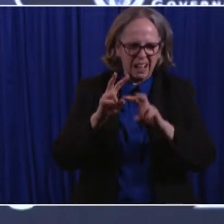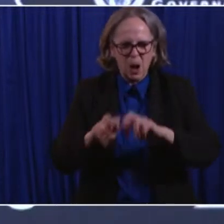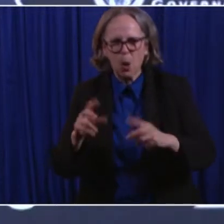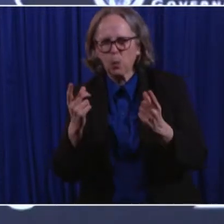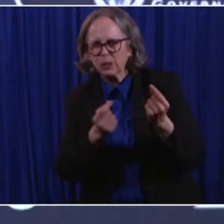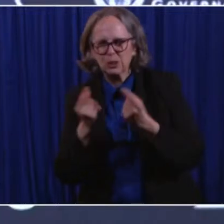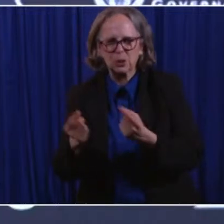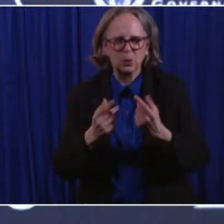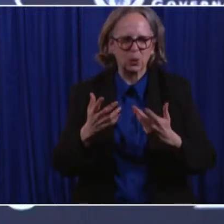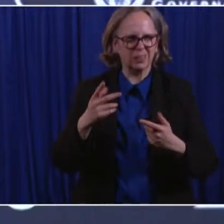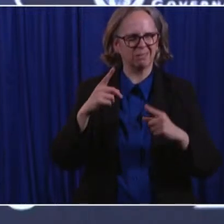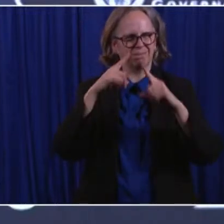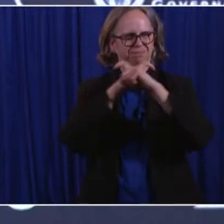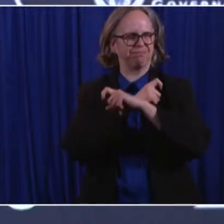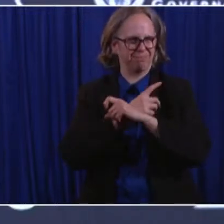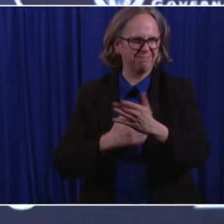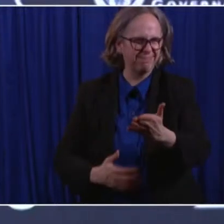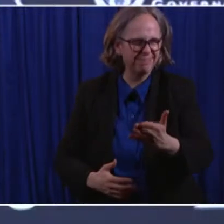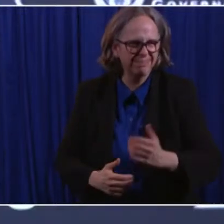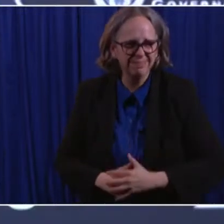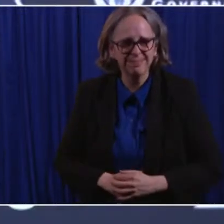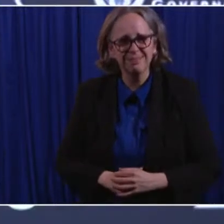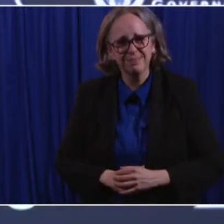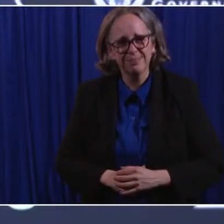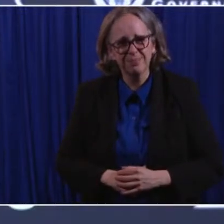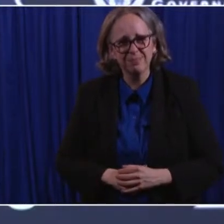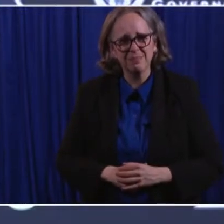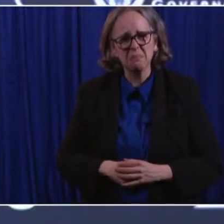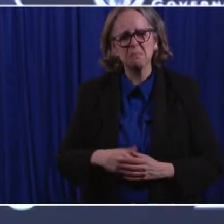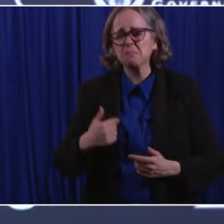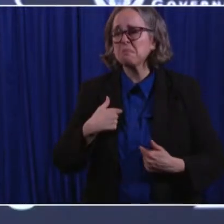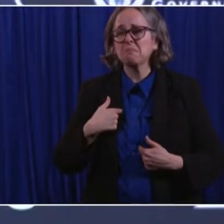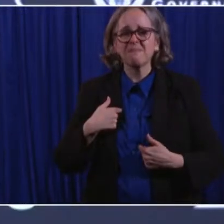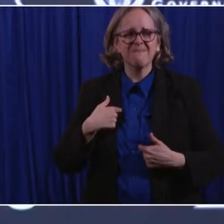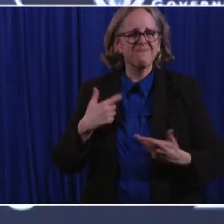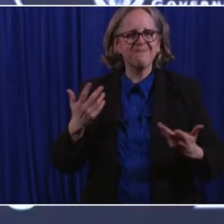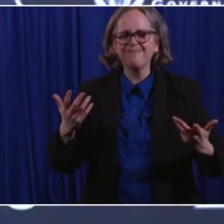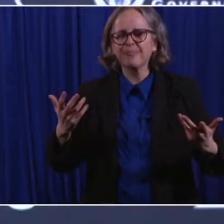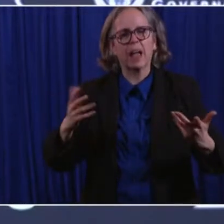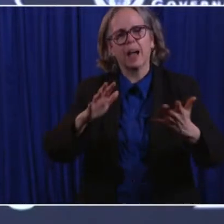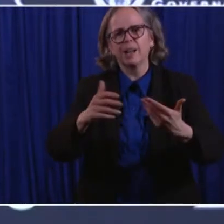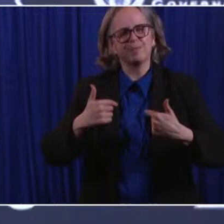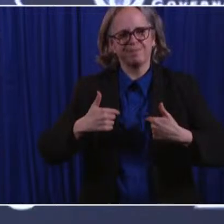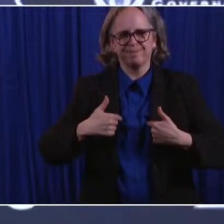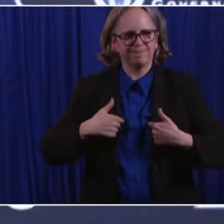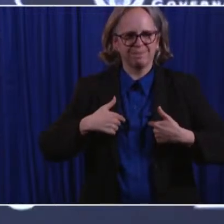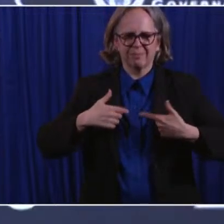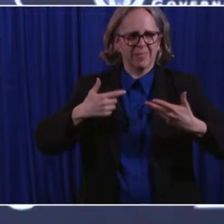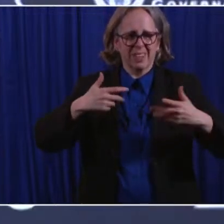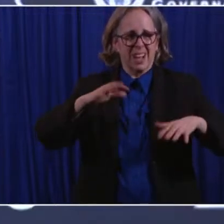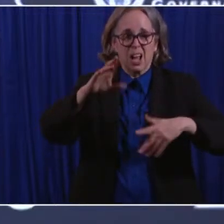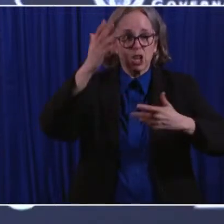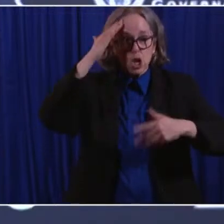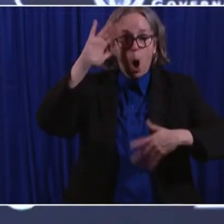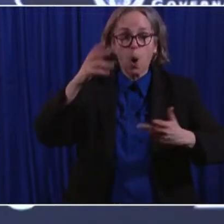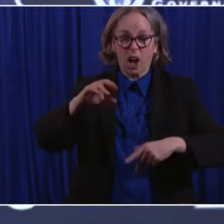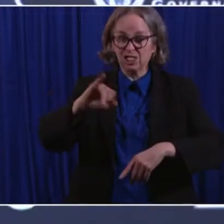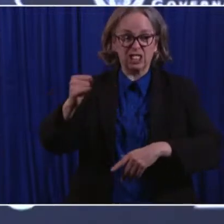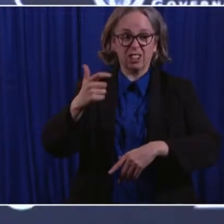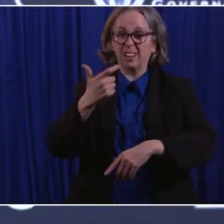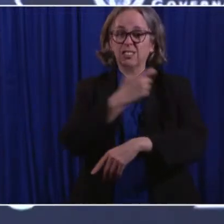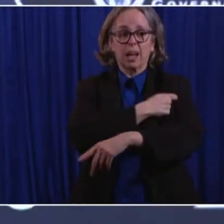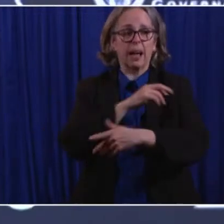can't in good conscience take the vaccine away from 40-year-olds or 50-year-olds who are